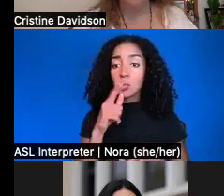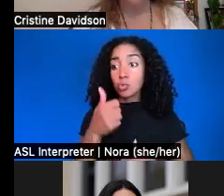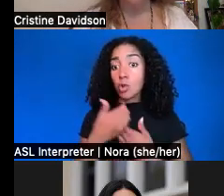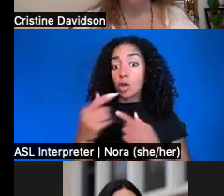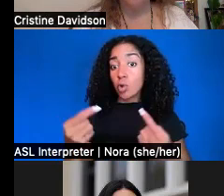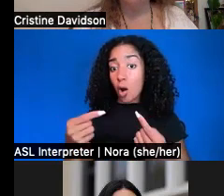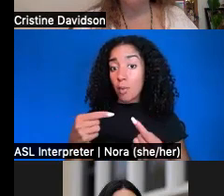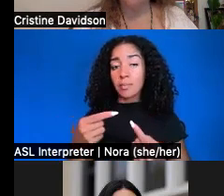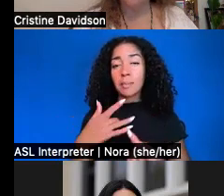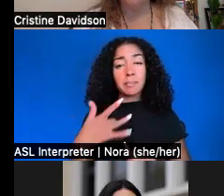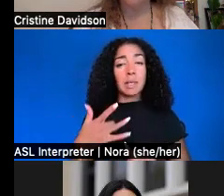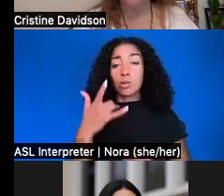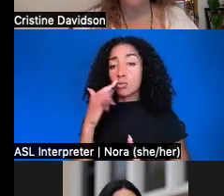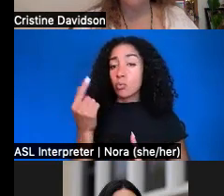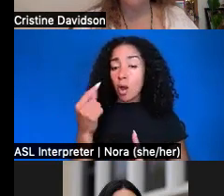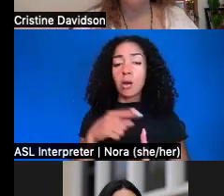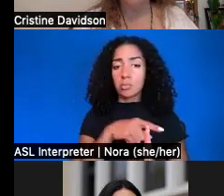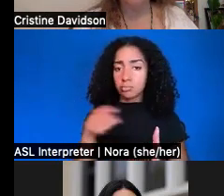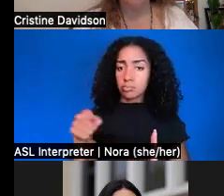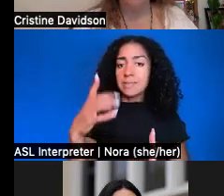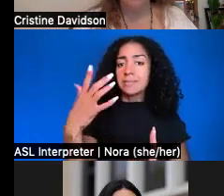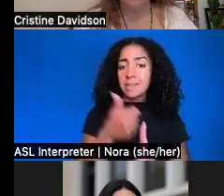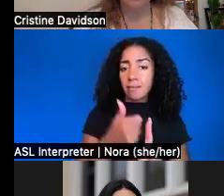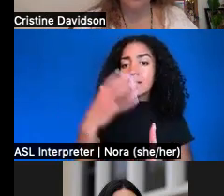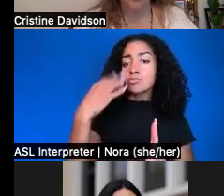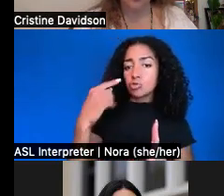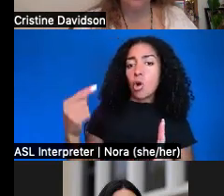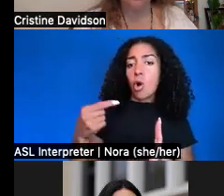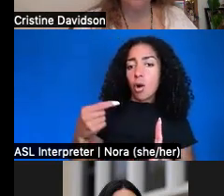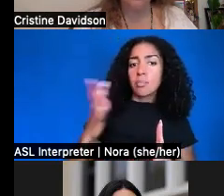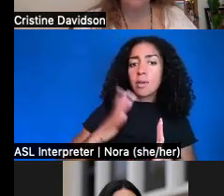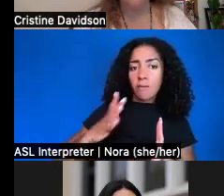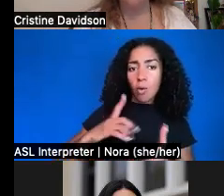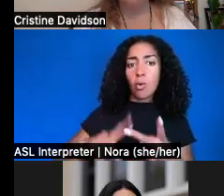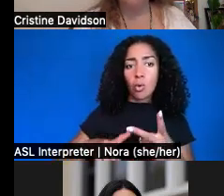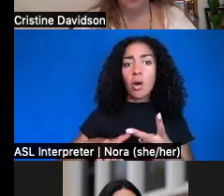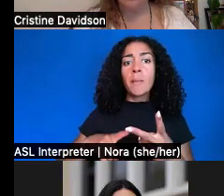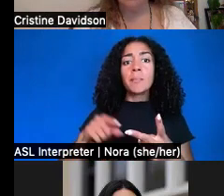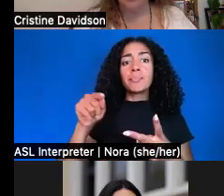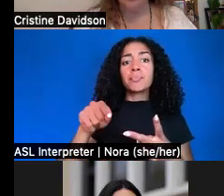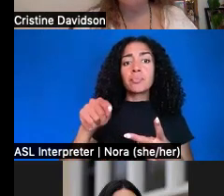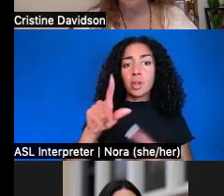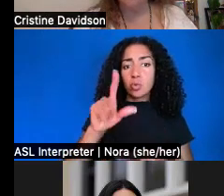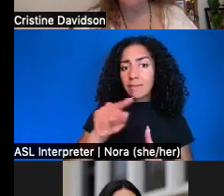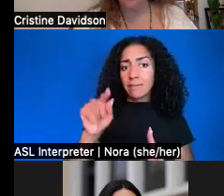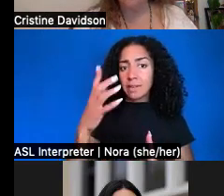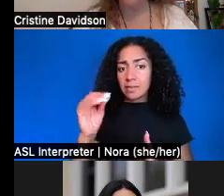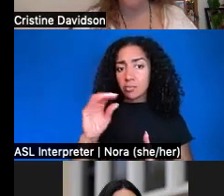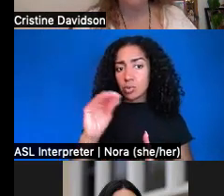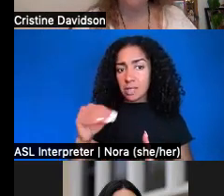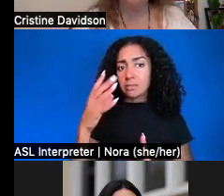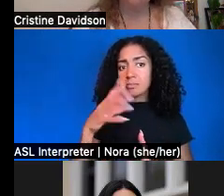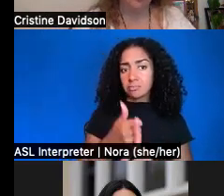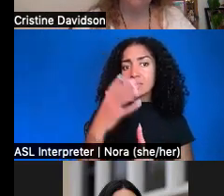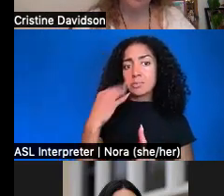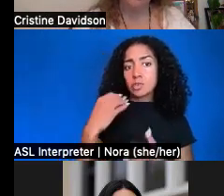right? May have learning disabilities, profound victimization experiences, and limited impulse control. So that